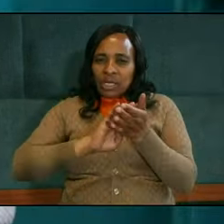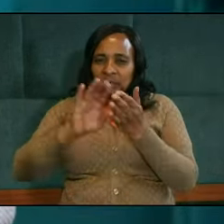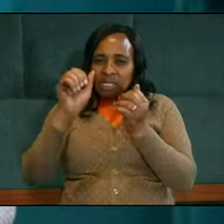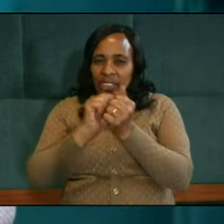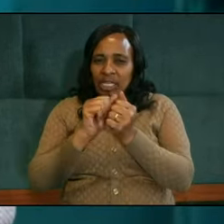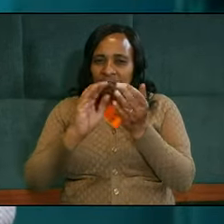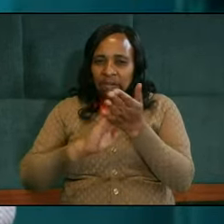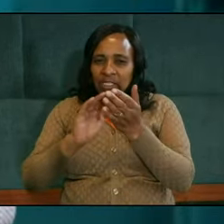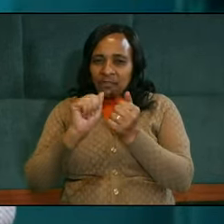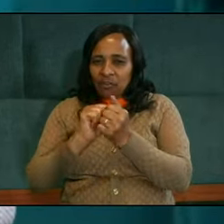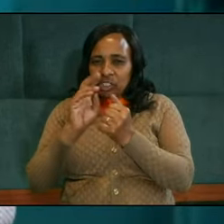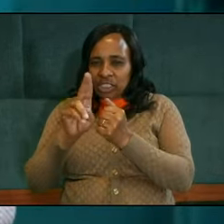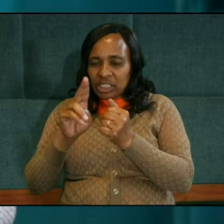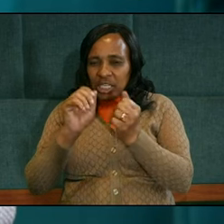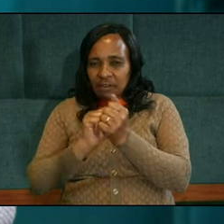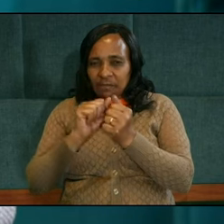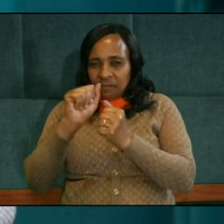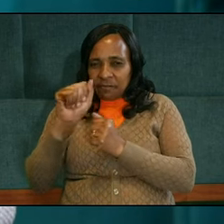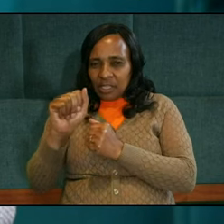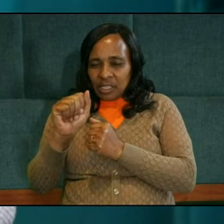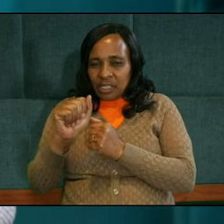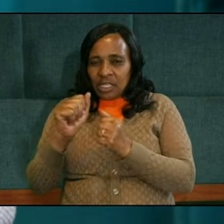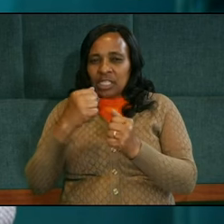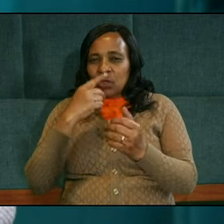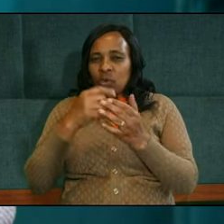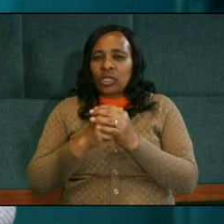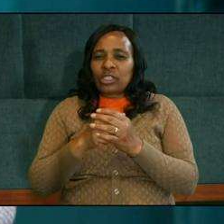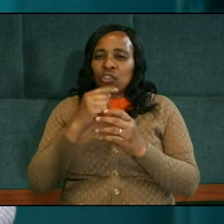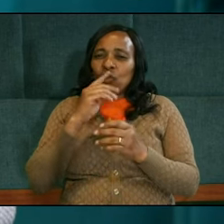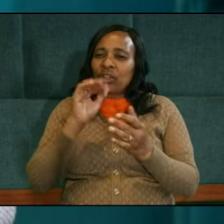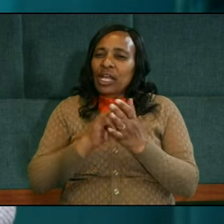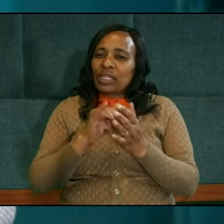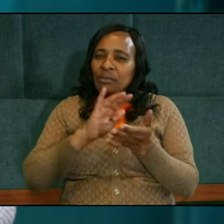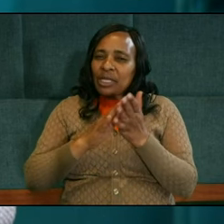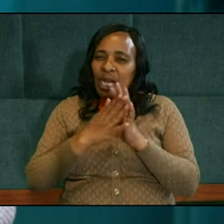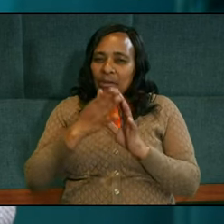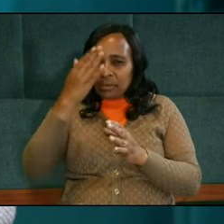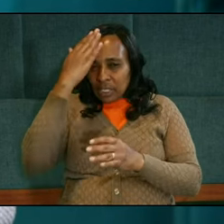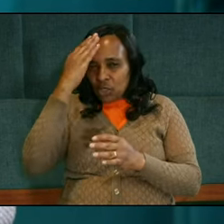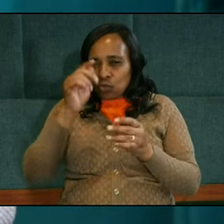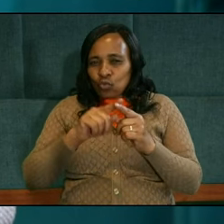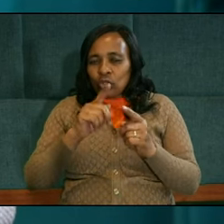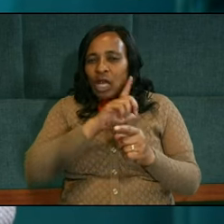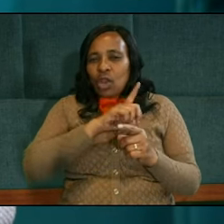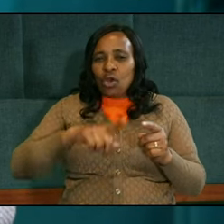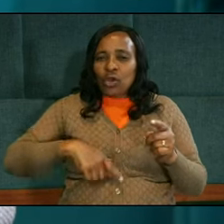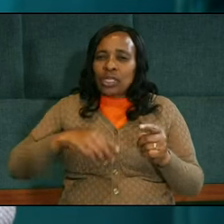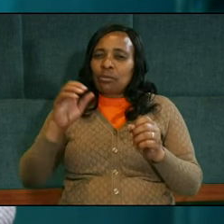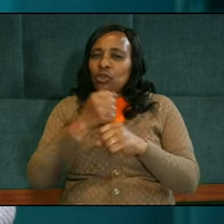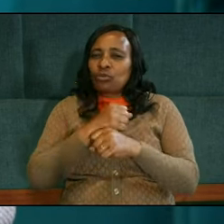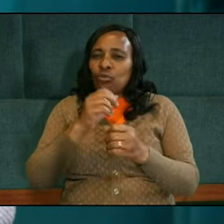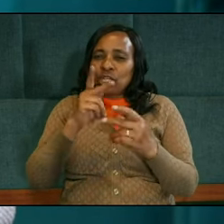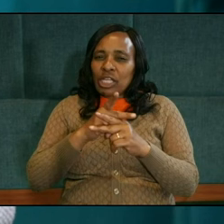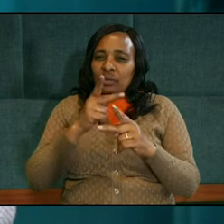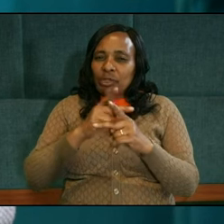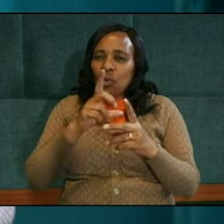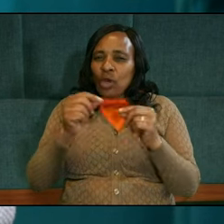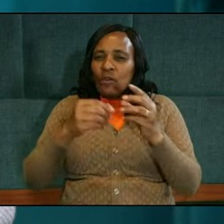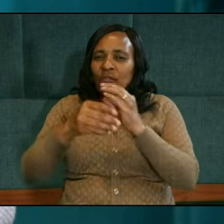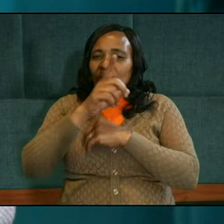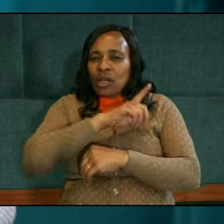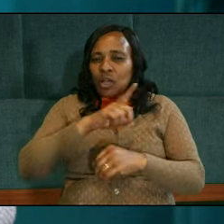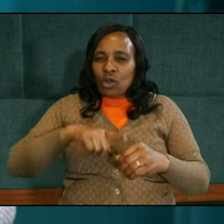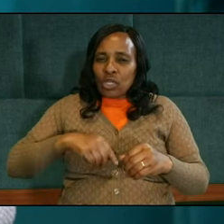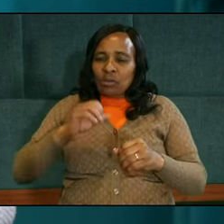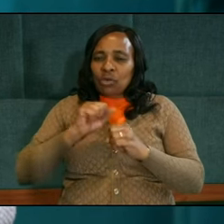1 Chronicles 10:13, verse 14 and 15, and it says, "Saul died because he was unfaithful to the Lord. He did not keep the word of the Lord and even consulted a medium